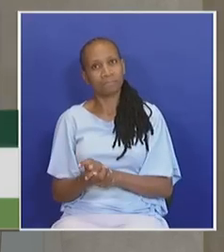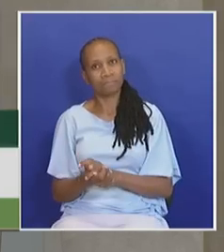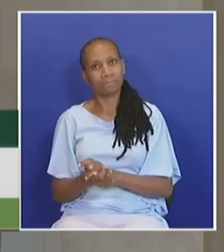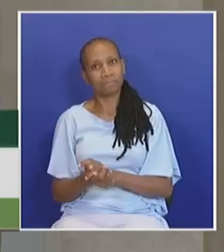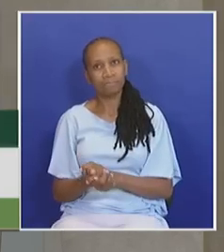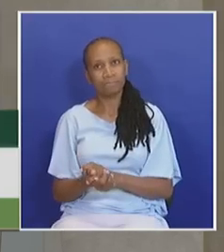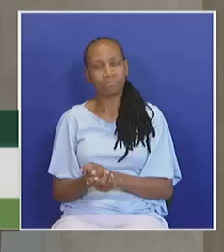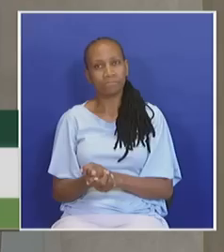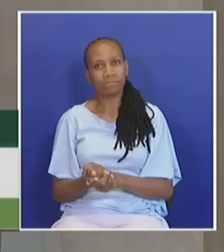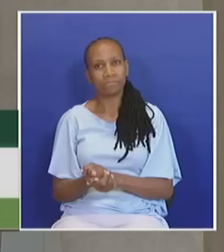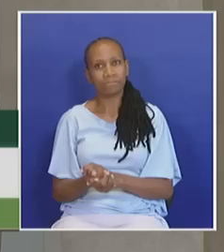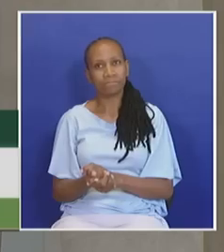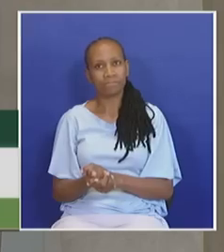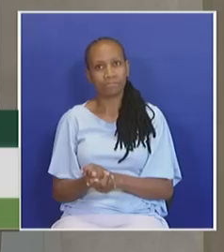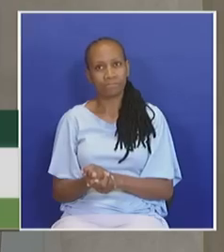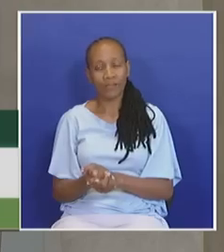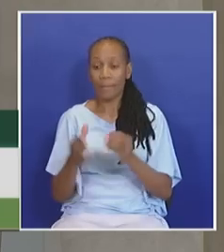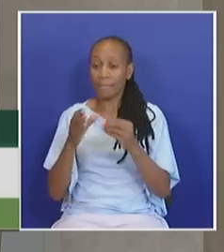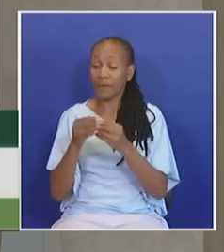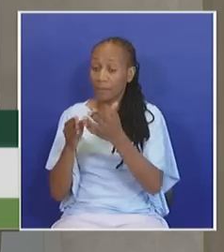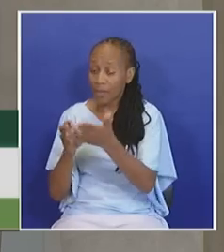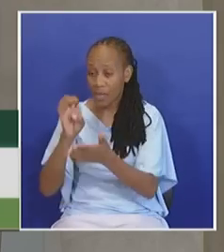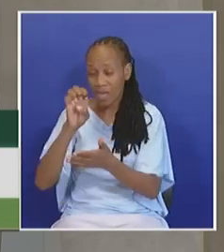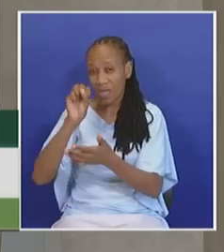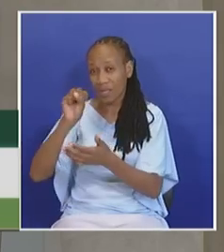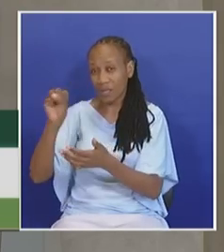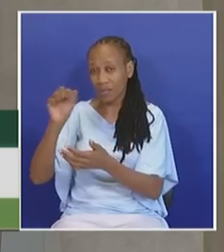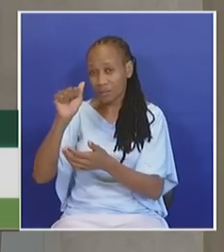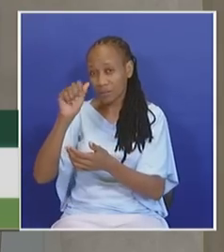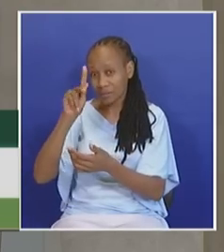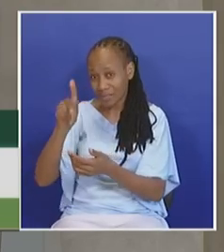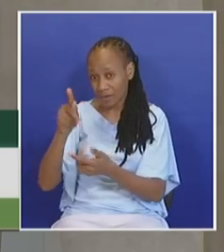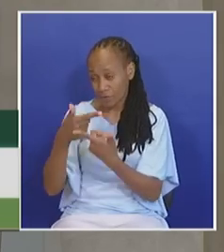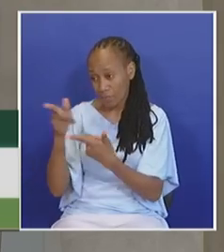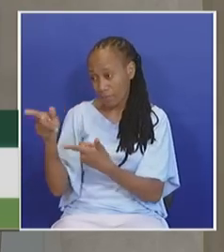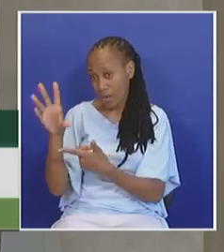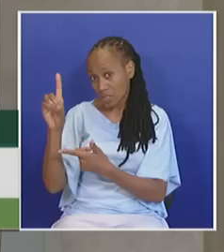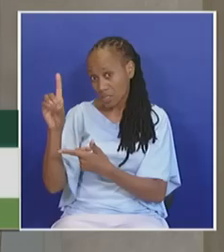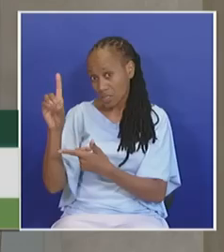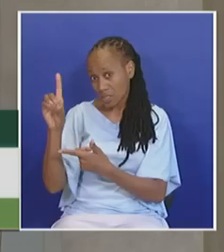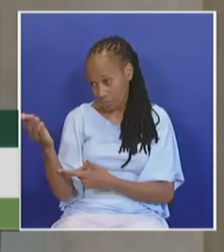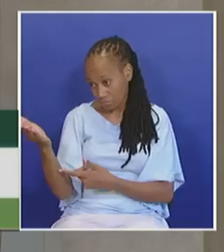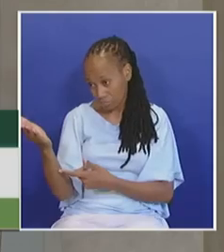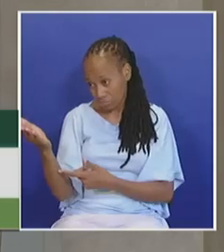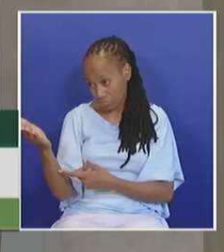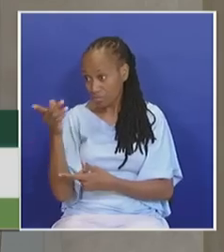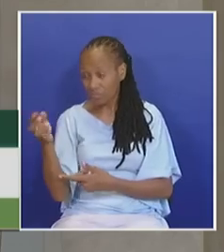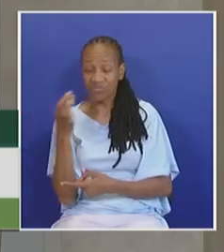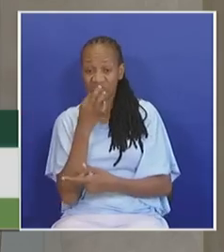Honorable Esak, I think it is, from the DA, that yes, you say you are not